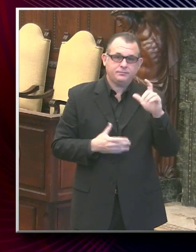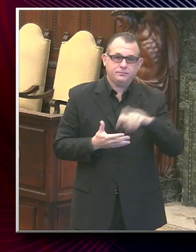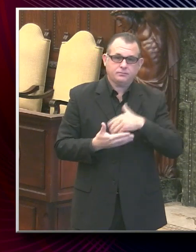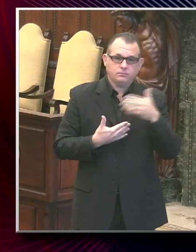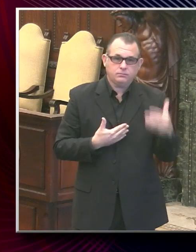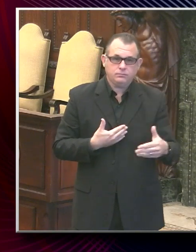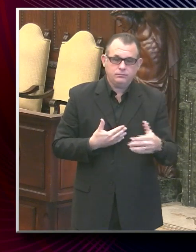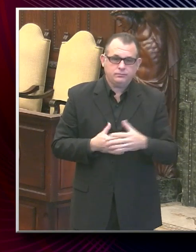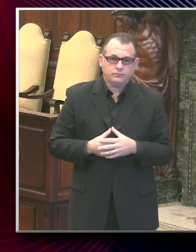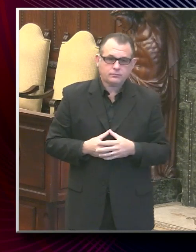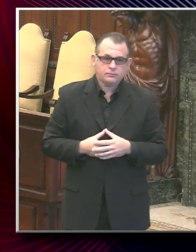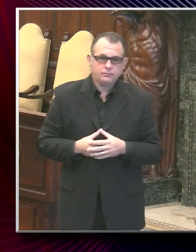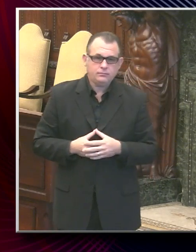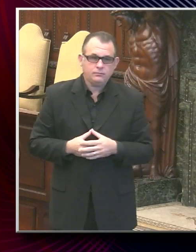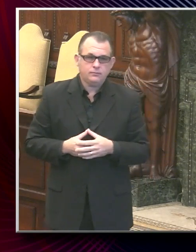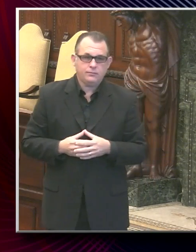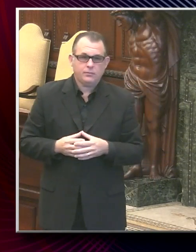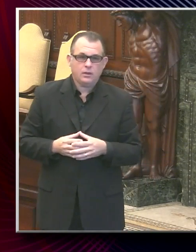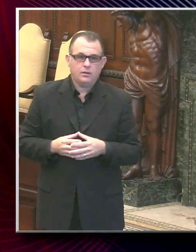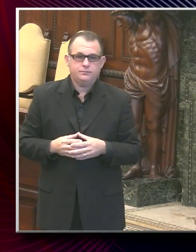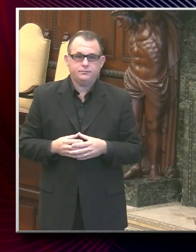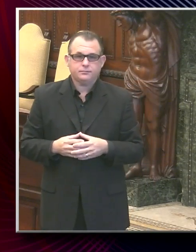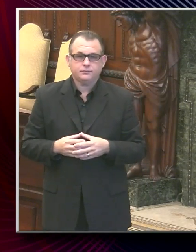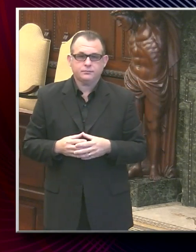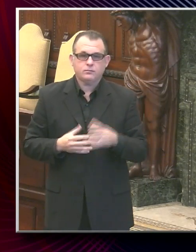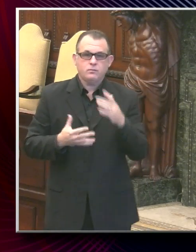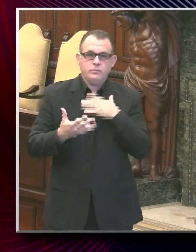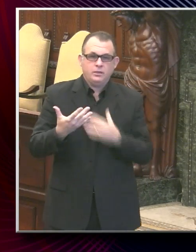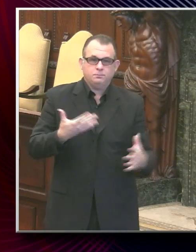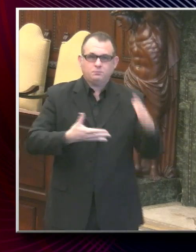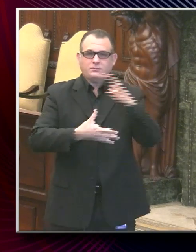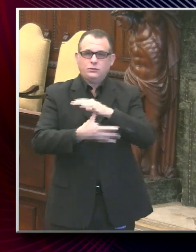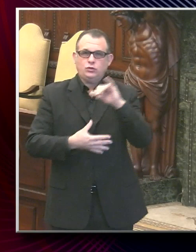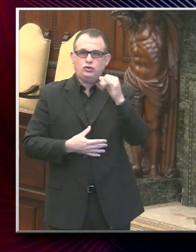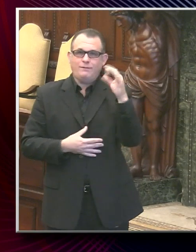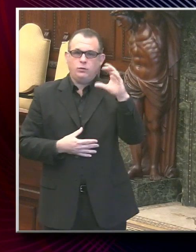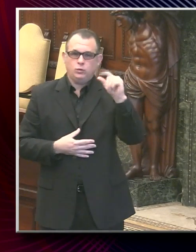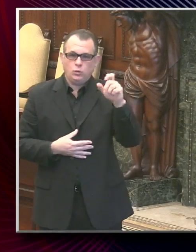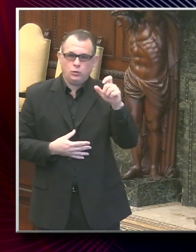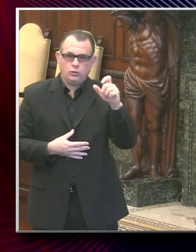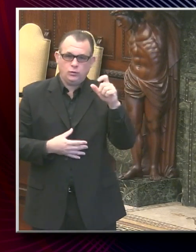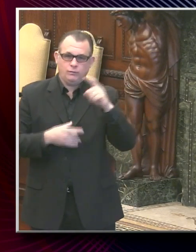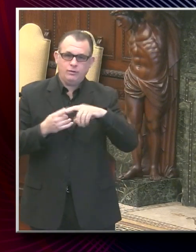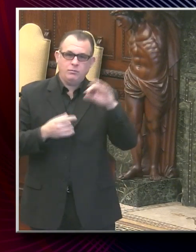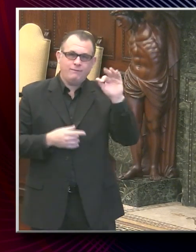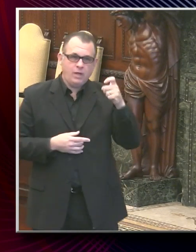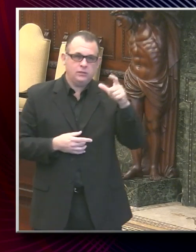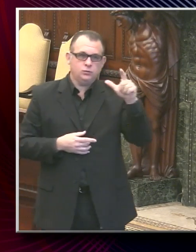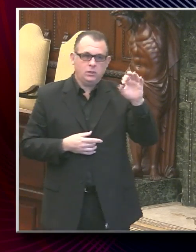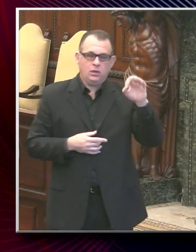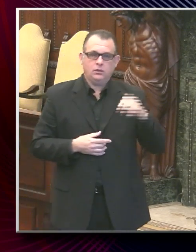Okay, we are going to go back to Jeff Cole at Fox 29.